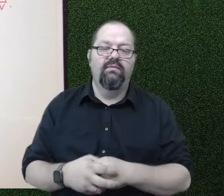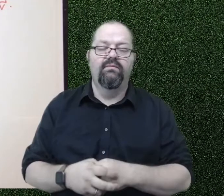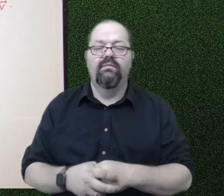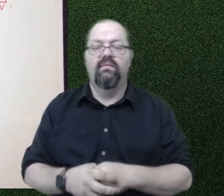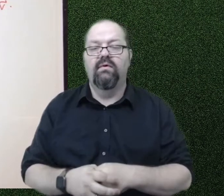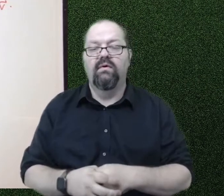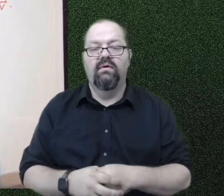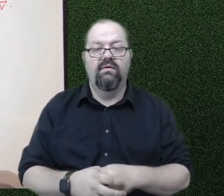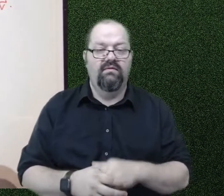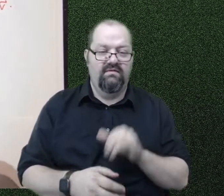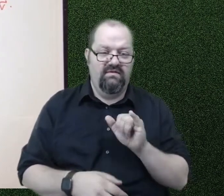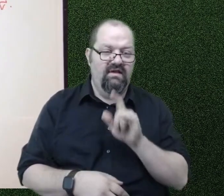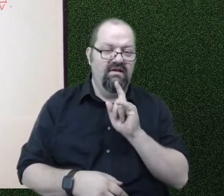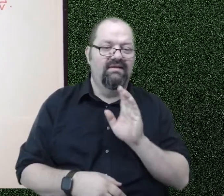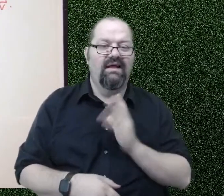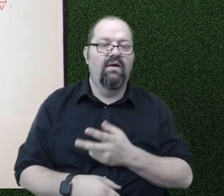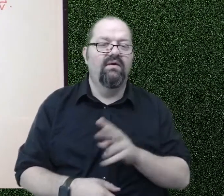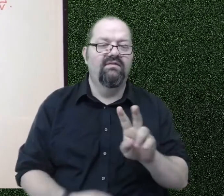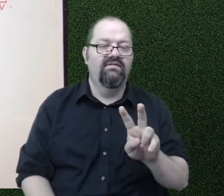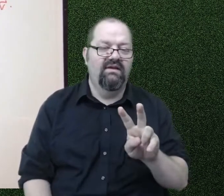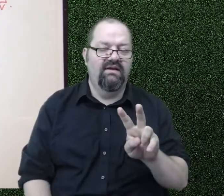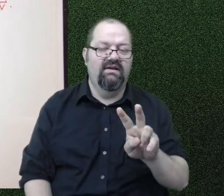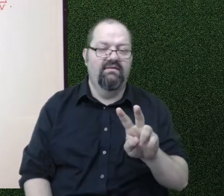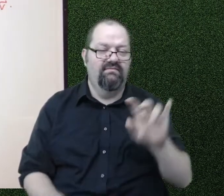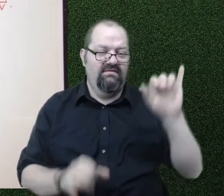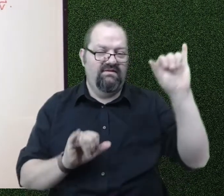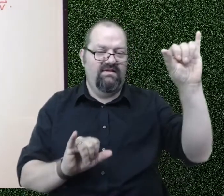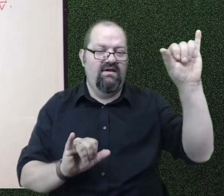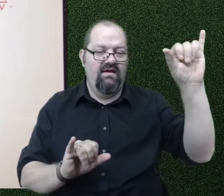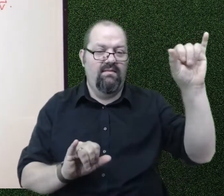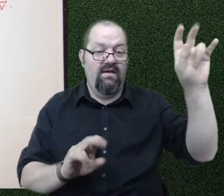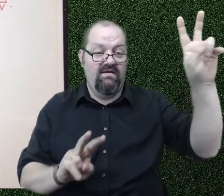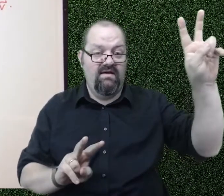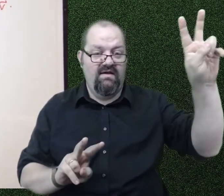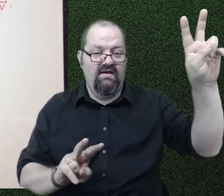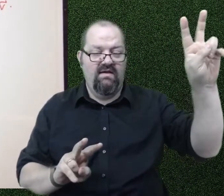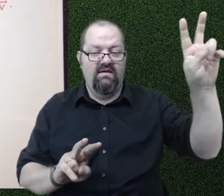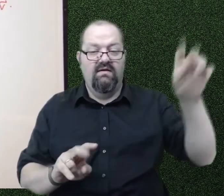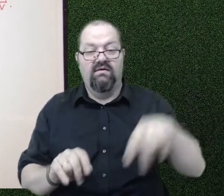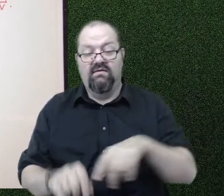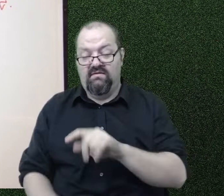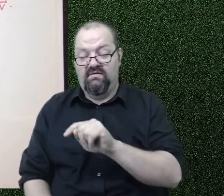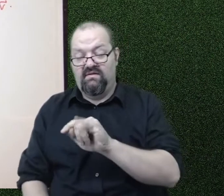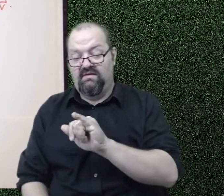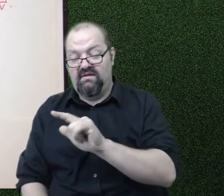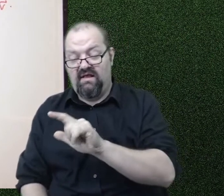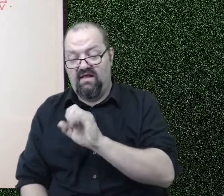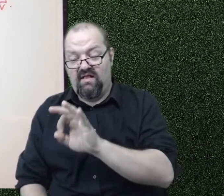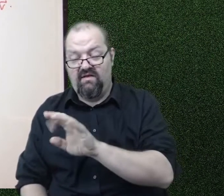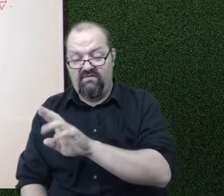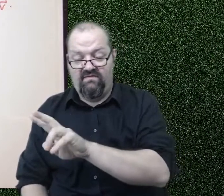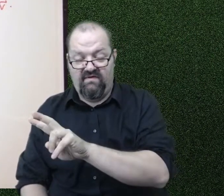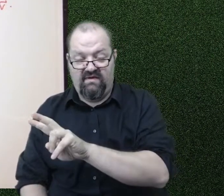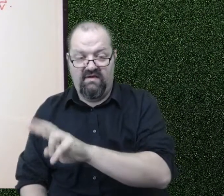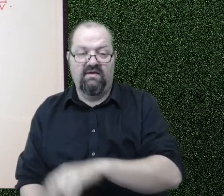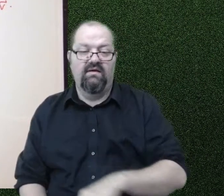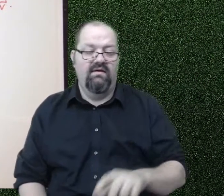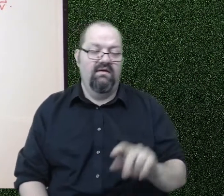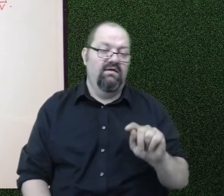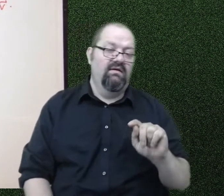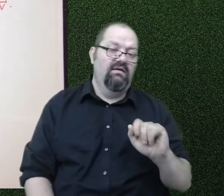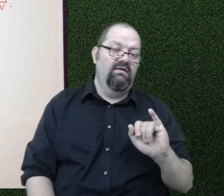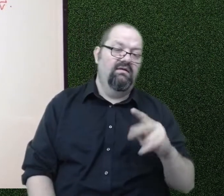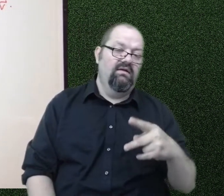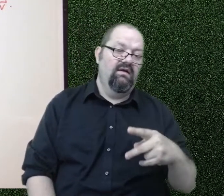So that's v. So there's tail of v, now tip of v. Now I'm going to